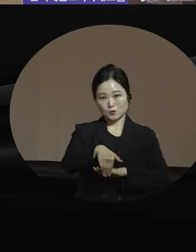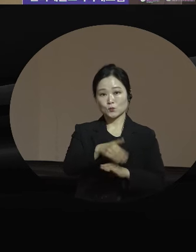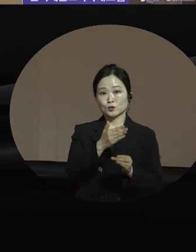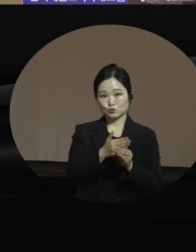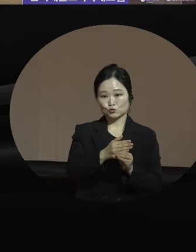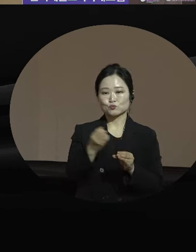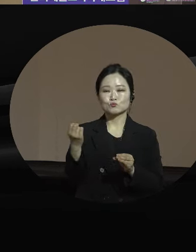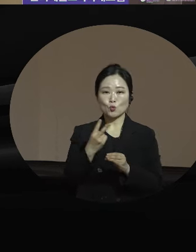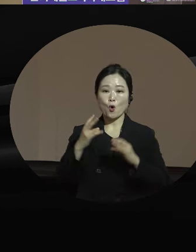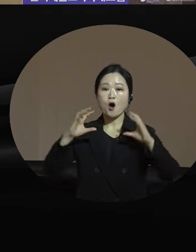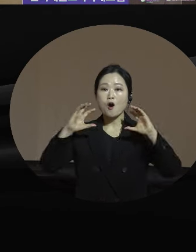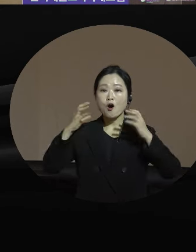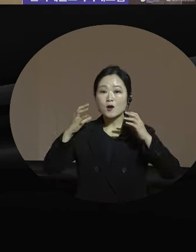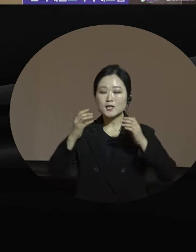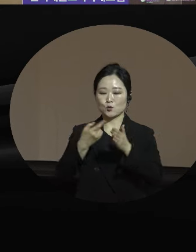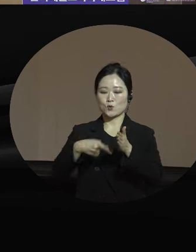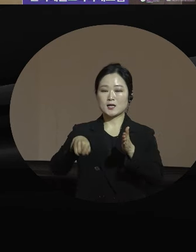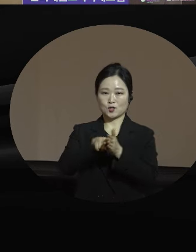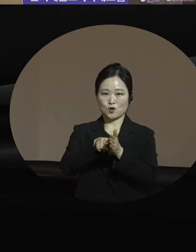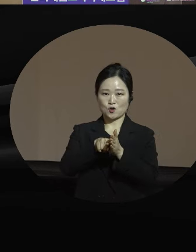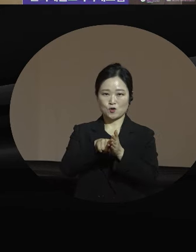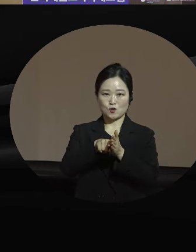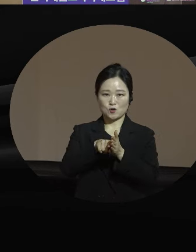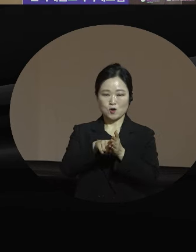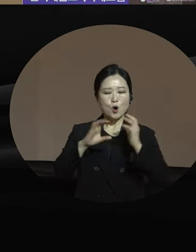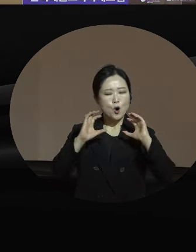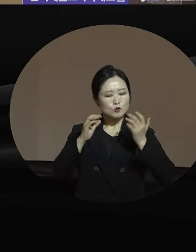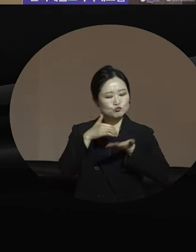horse fiddle players as a beginners.